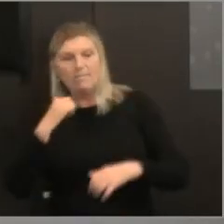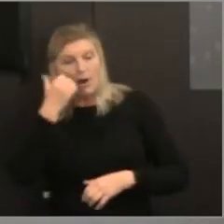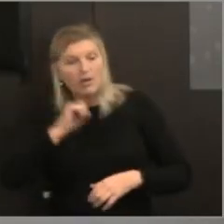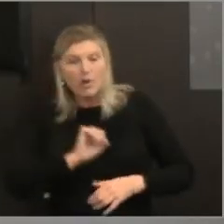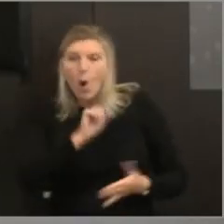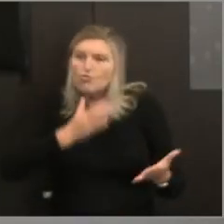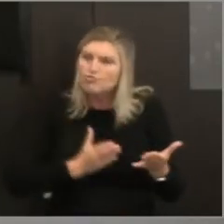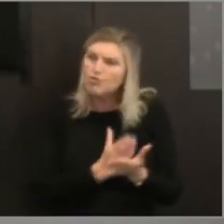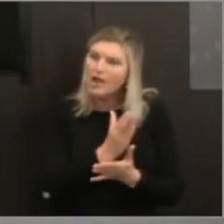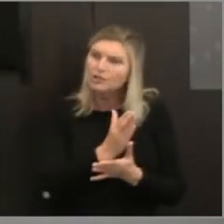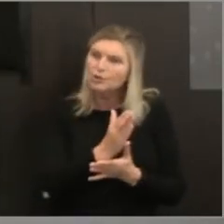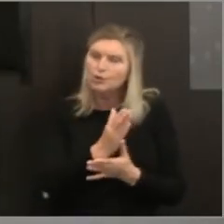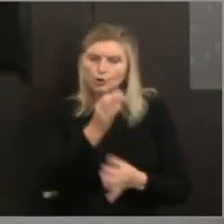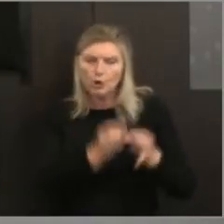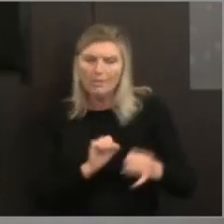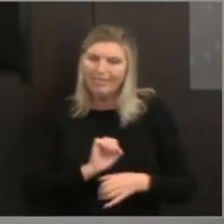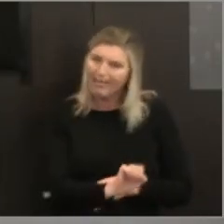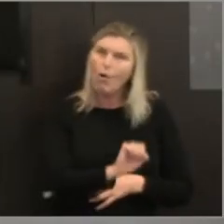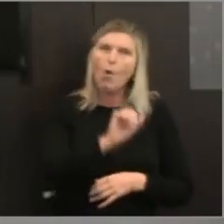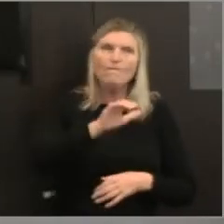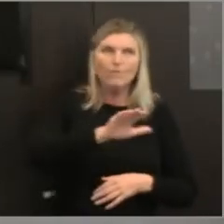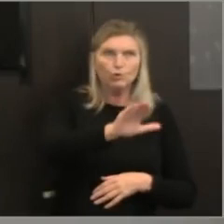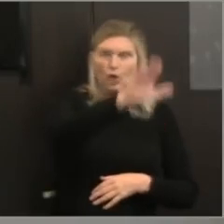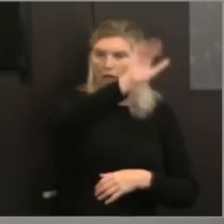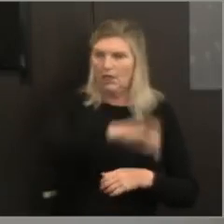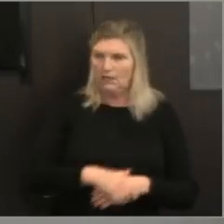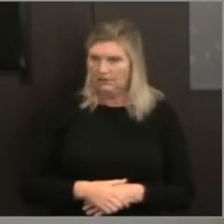to self-determination in its fullest sense.